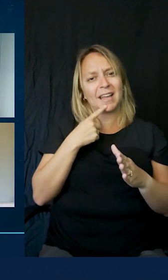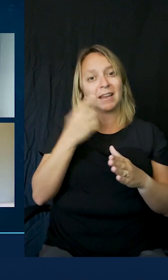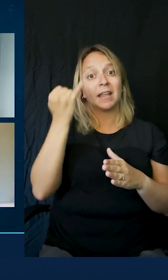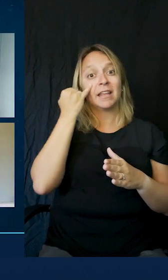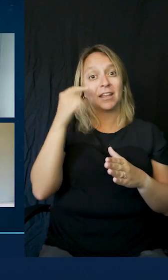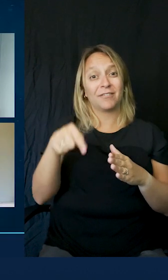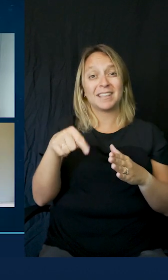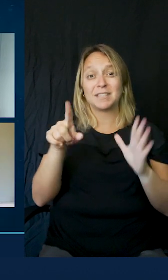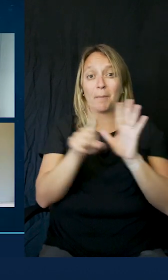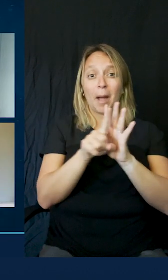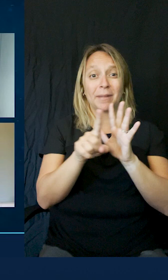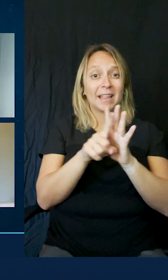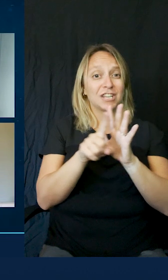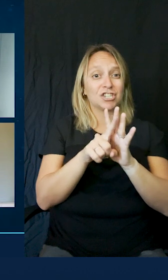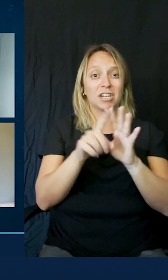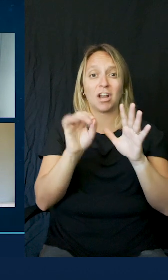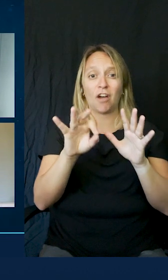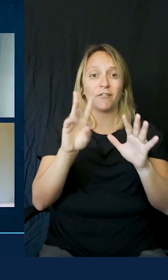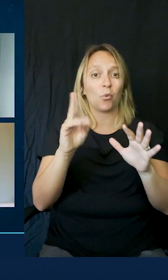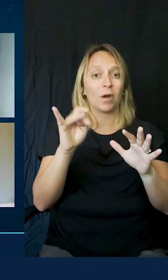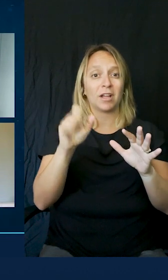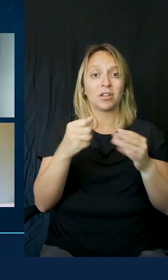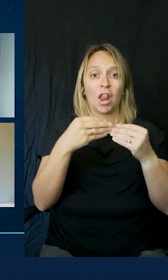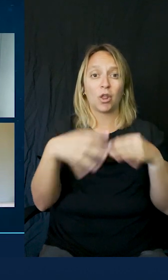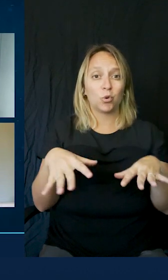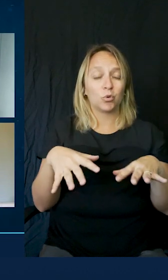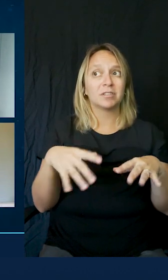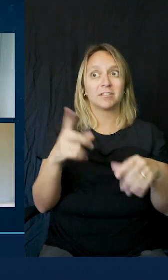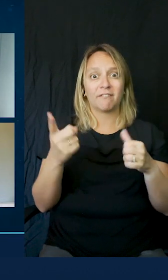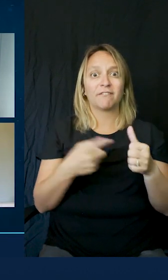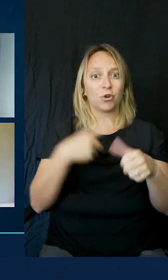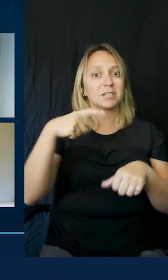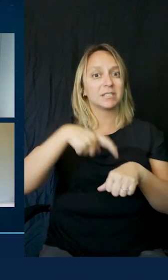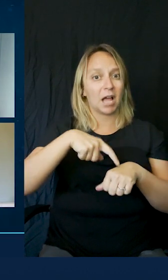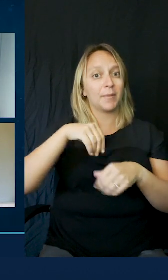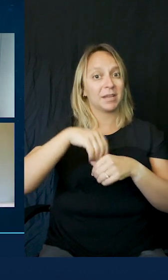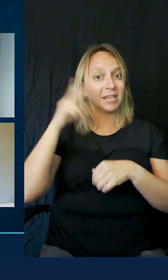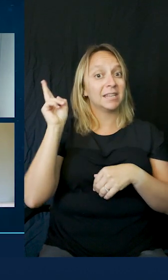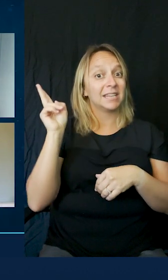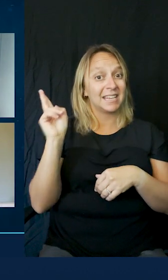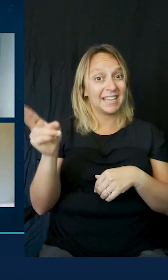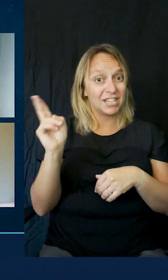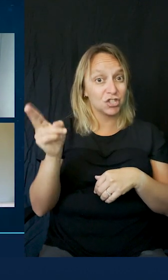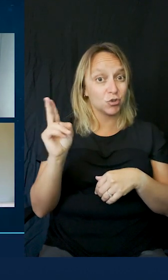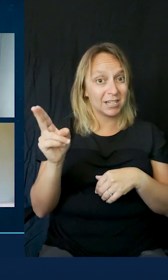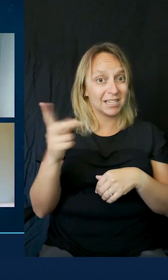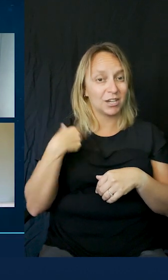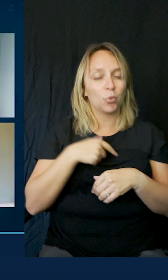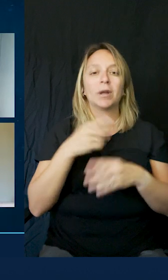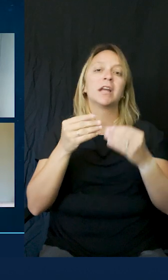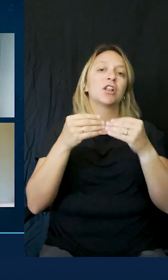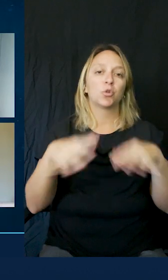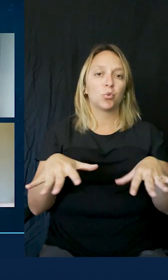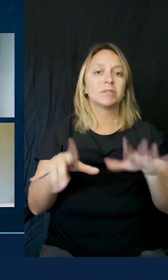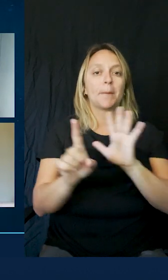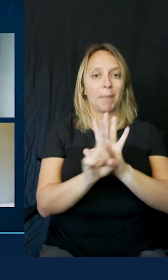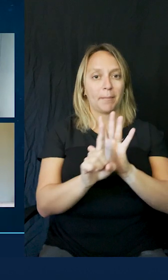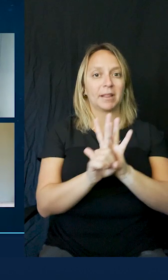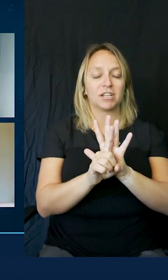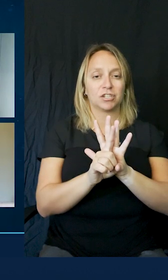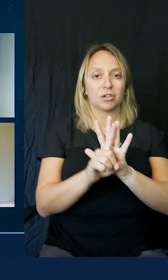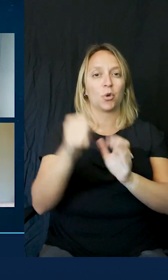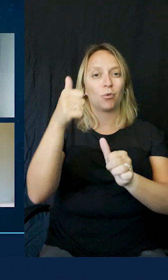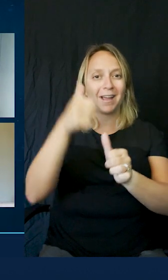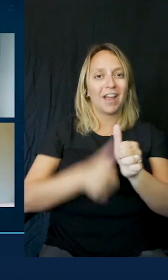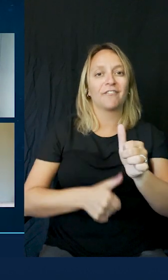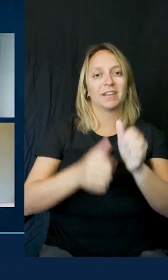lose this population of whales, the southern residents, it's the first time in history in which we lose a population where